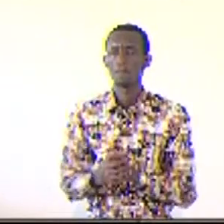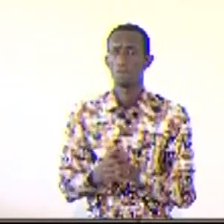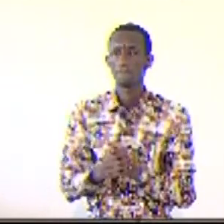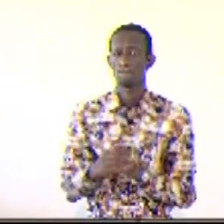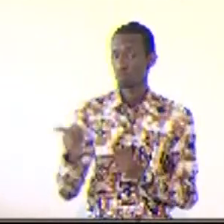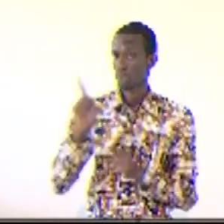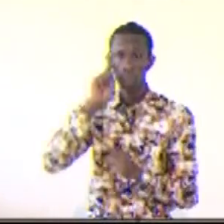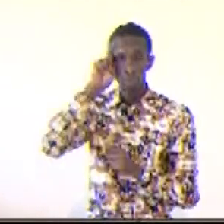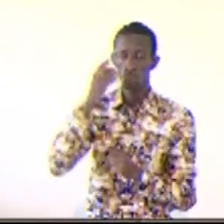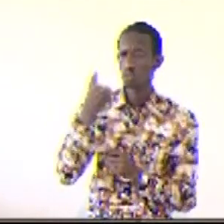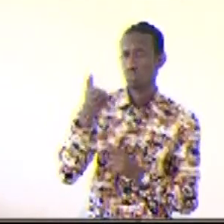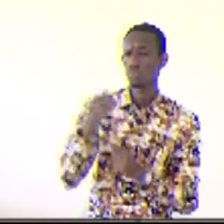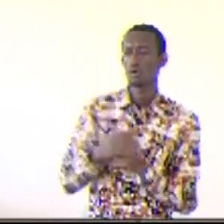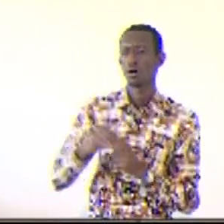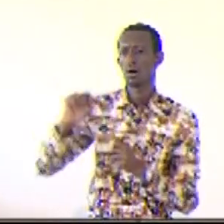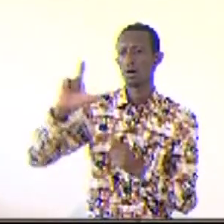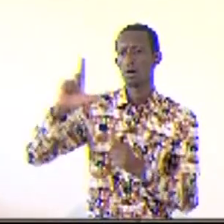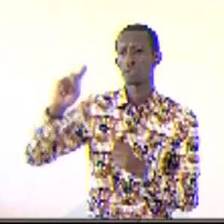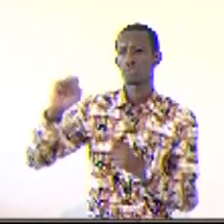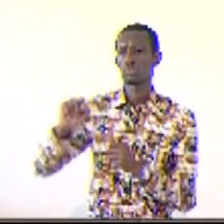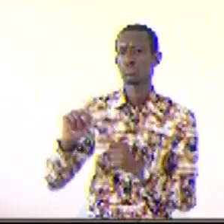are particles